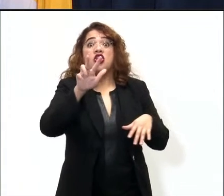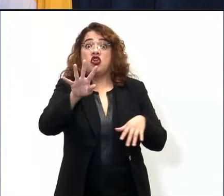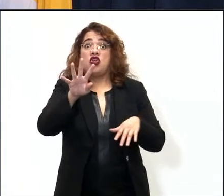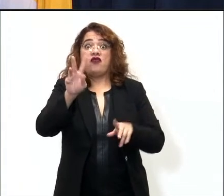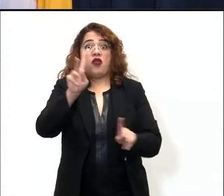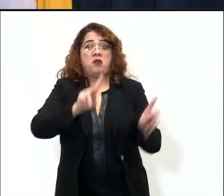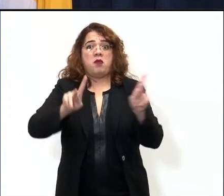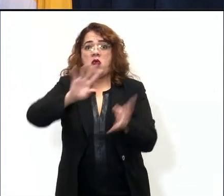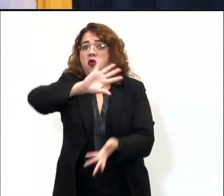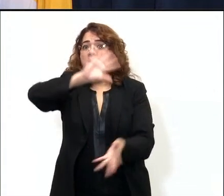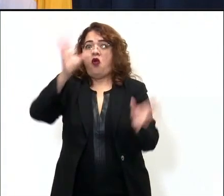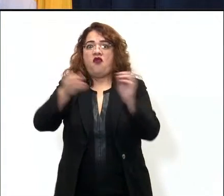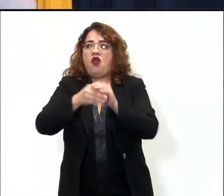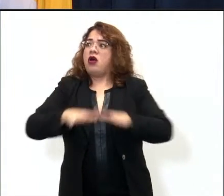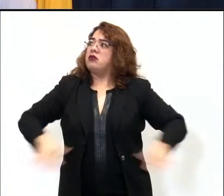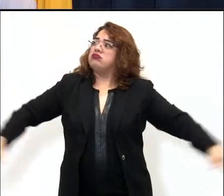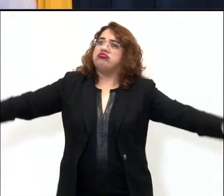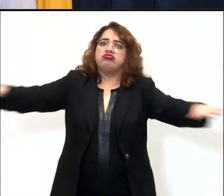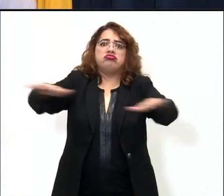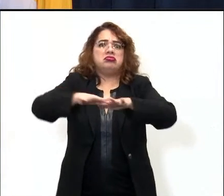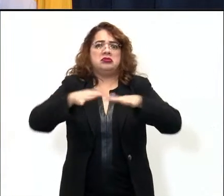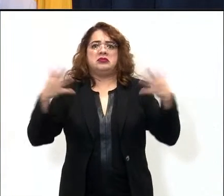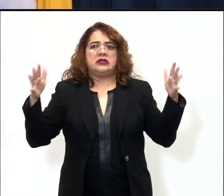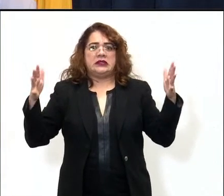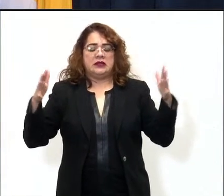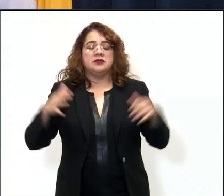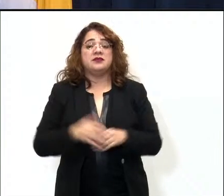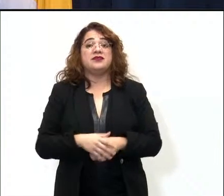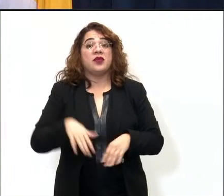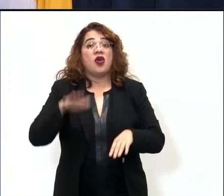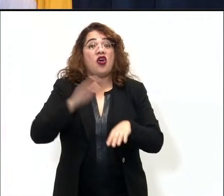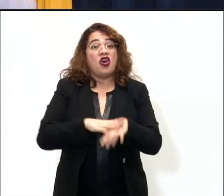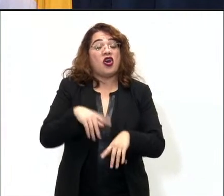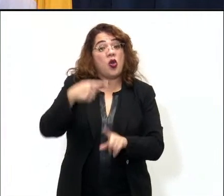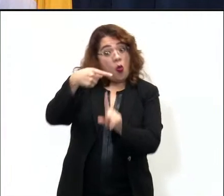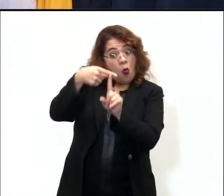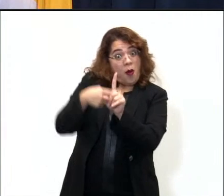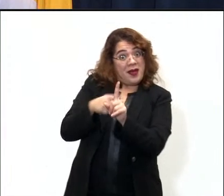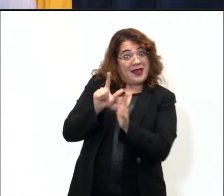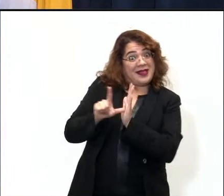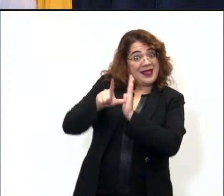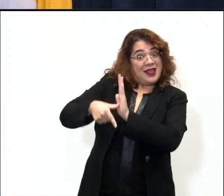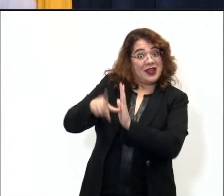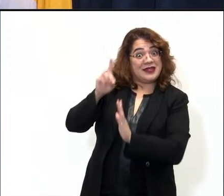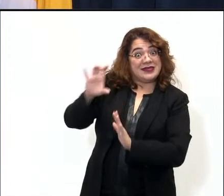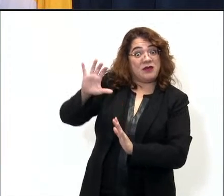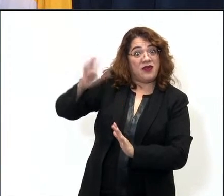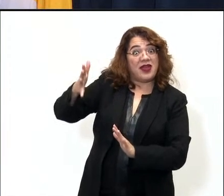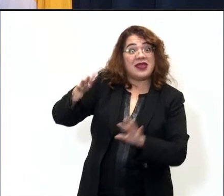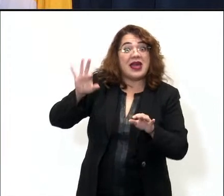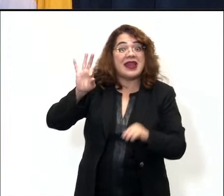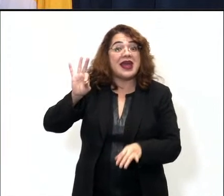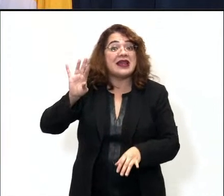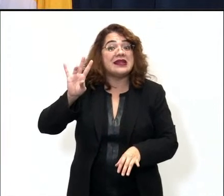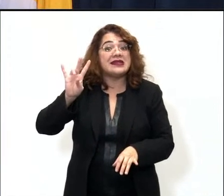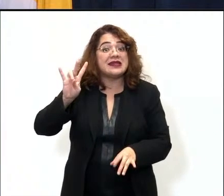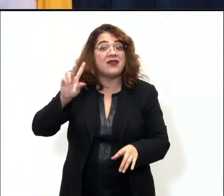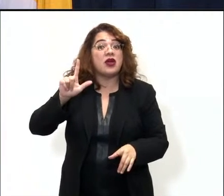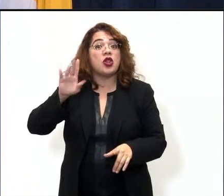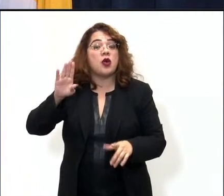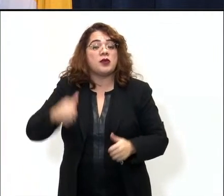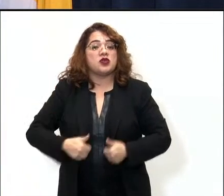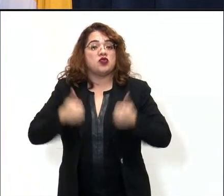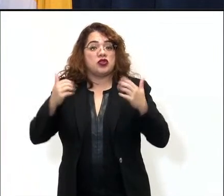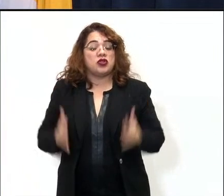people overall in our local hospitals. On December 5th, so 1 month later, we had 97 Long Beach residents